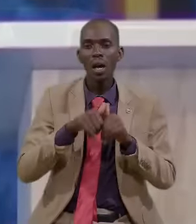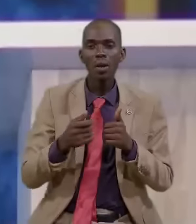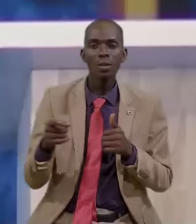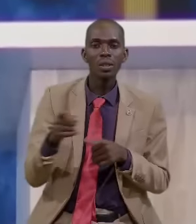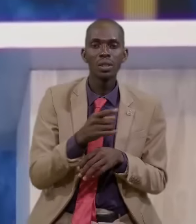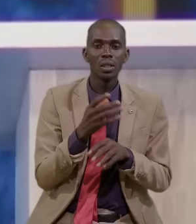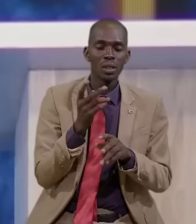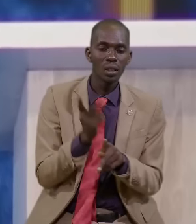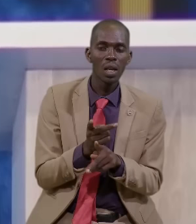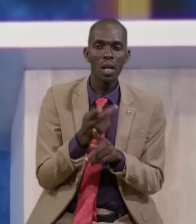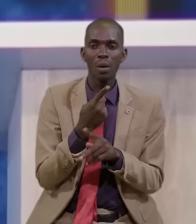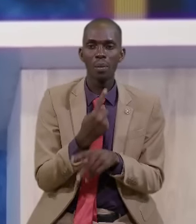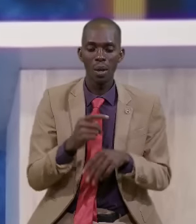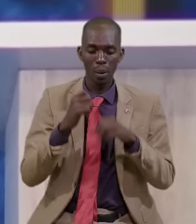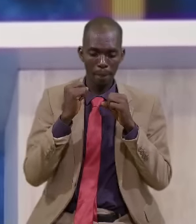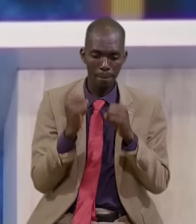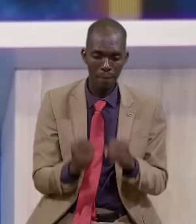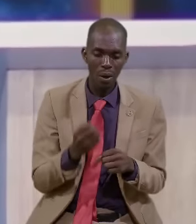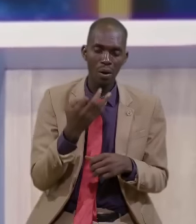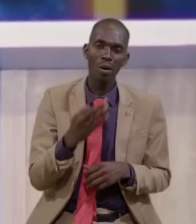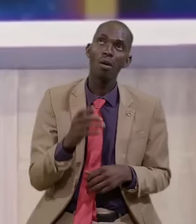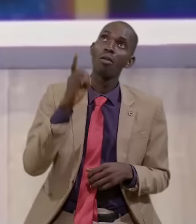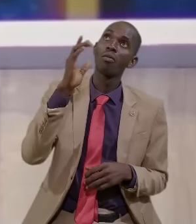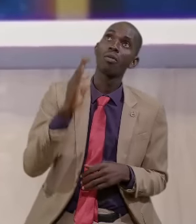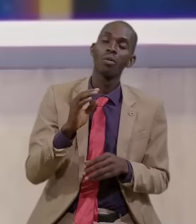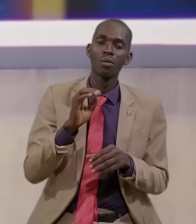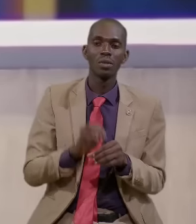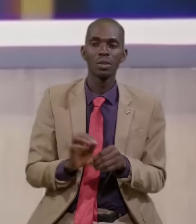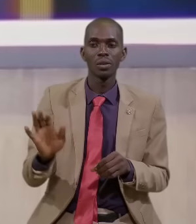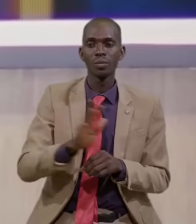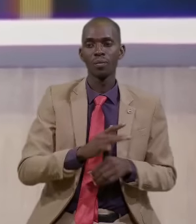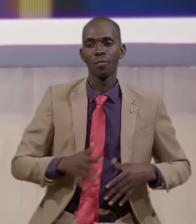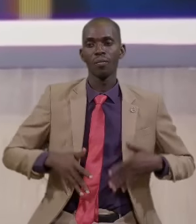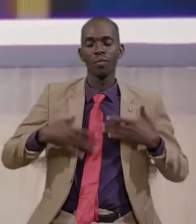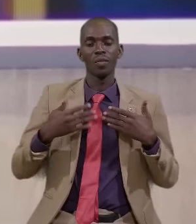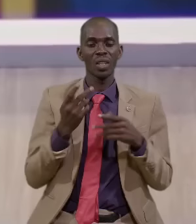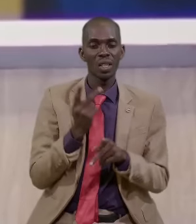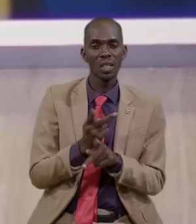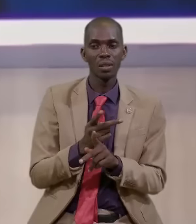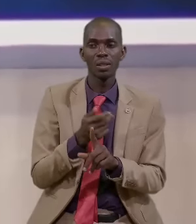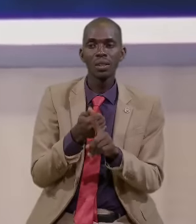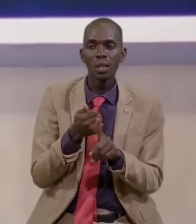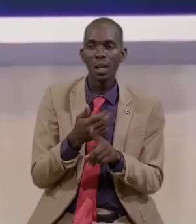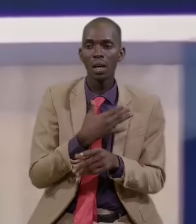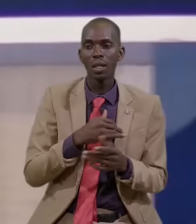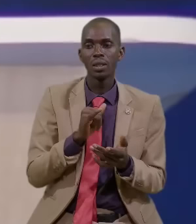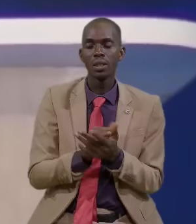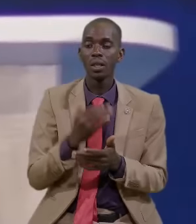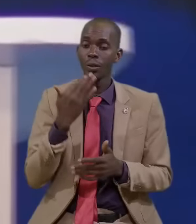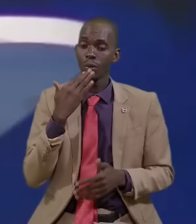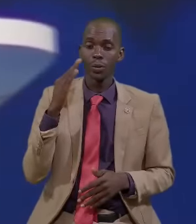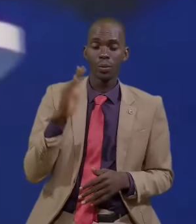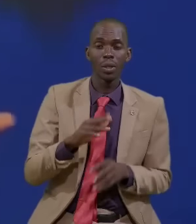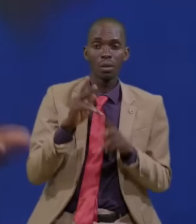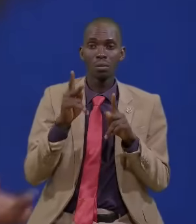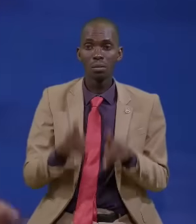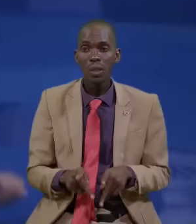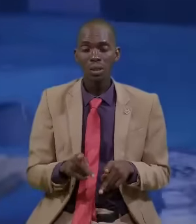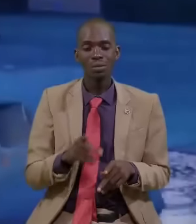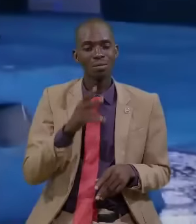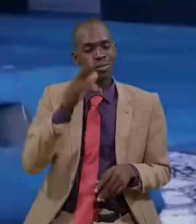power of God in their lives. Keepeth himself. And that wicked one, his name is Satan,